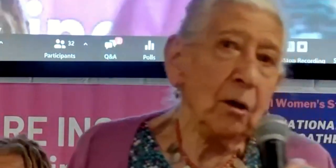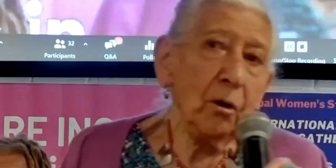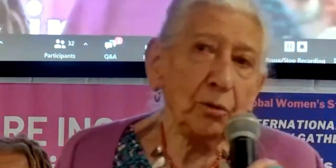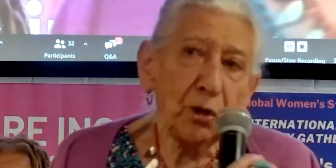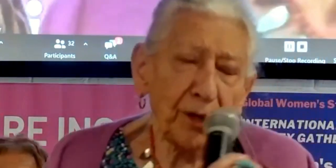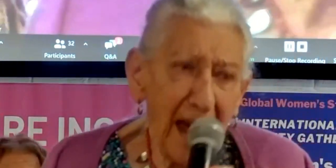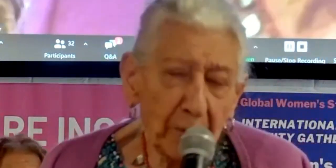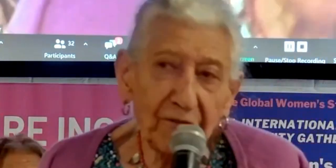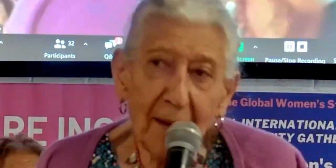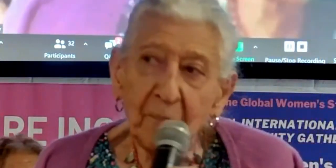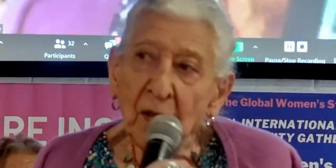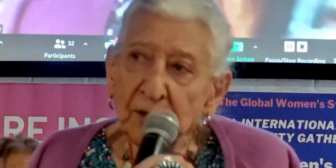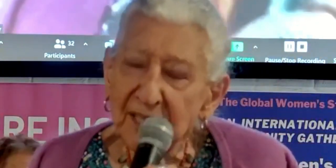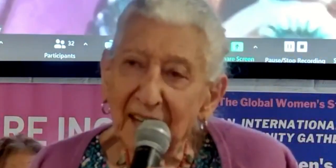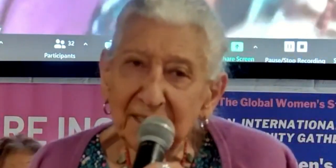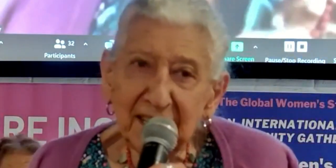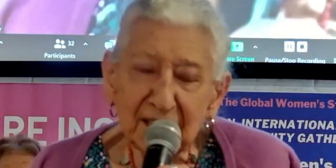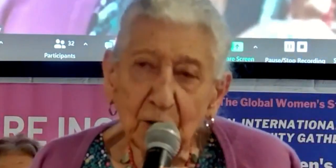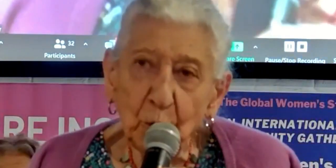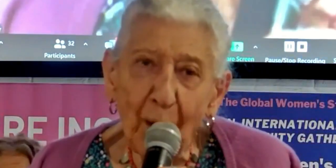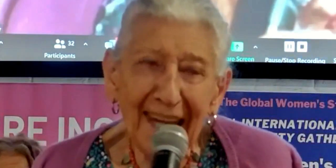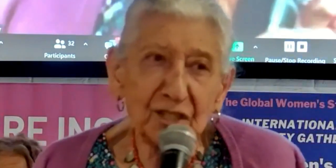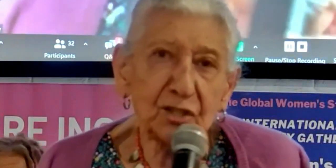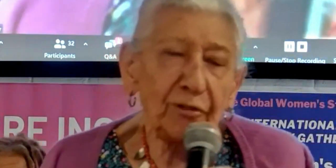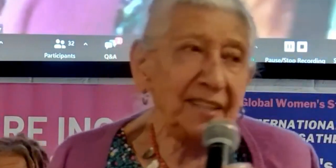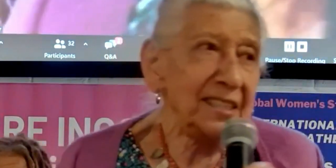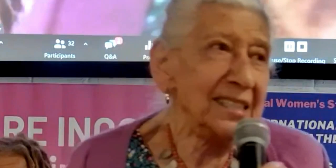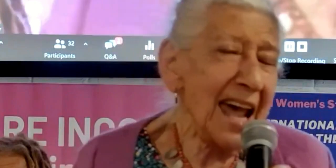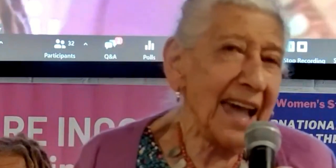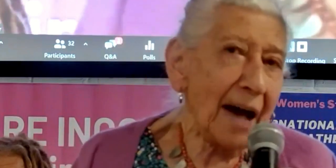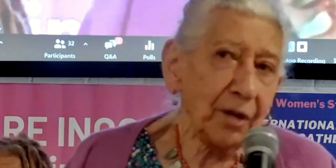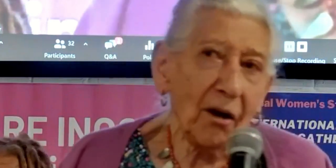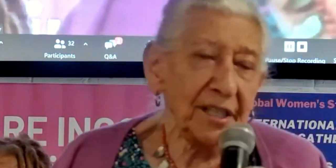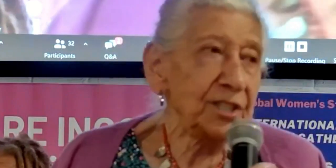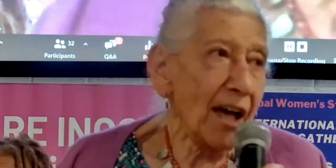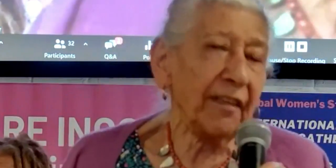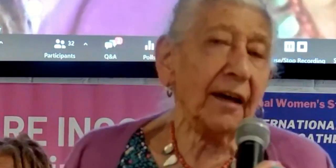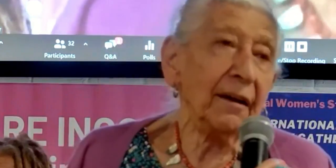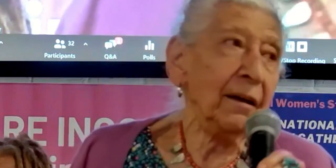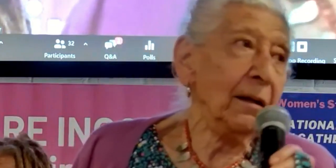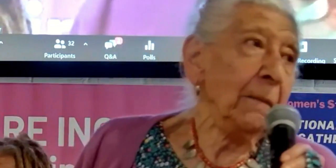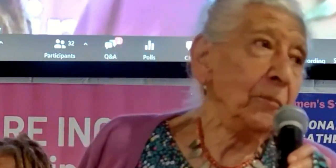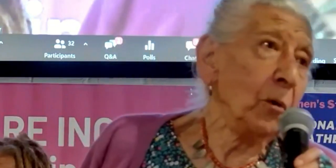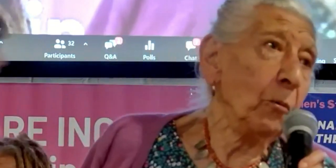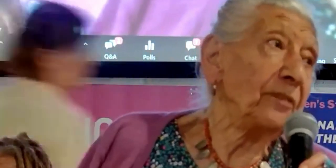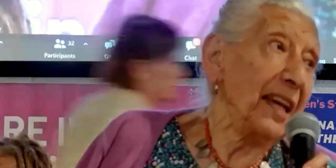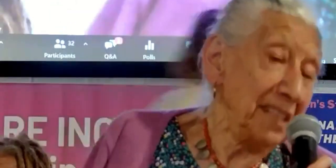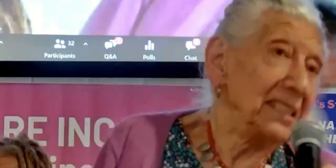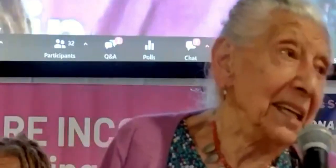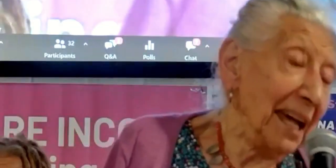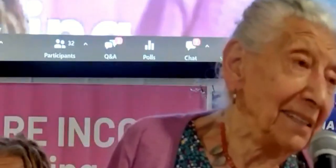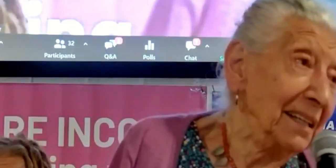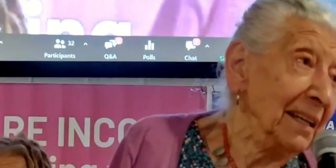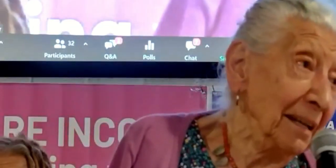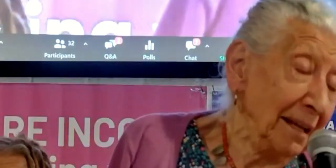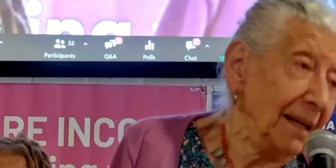others who took care of them to get a decent wage so they didn't take out on each other what they